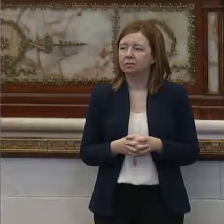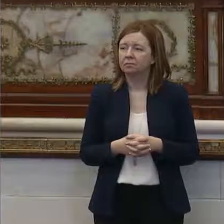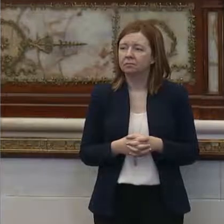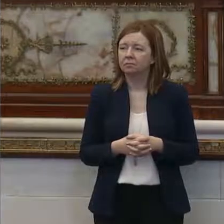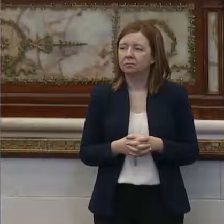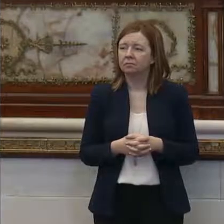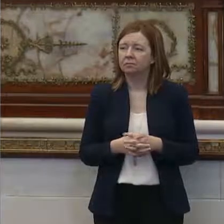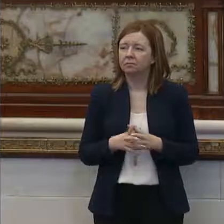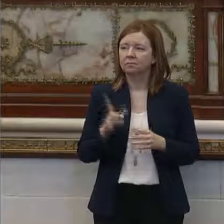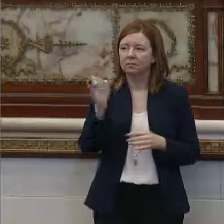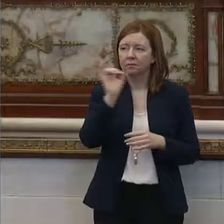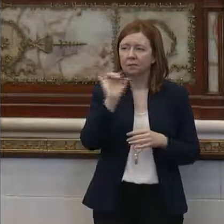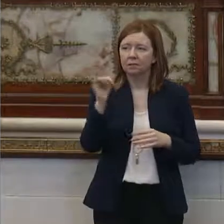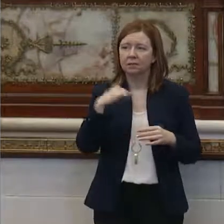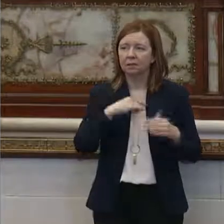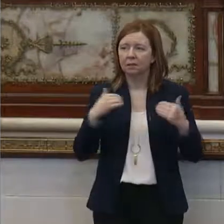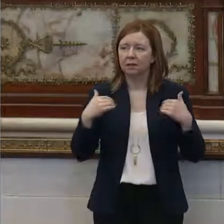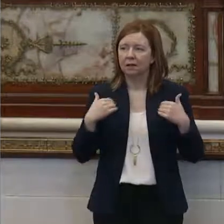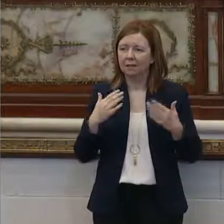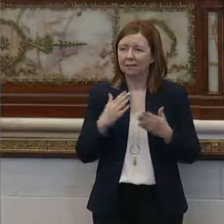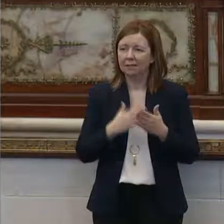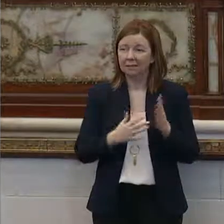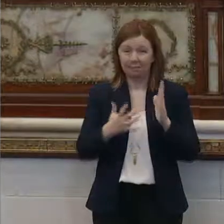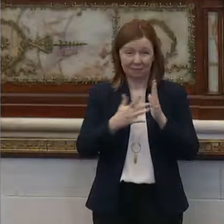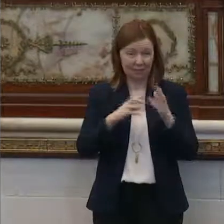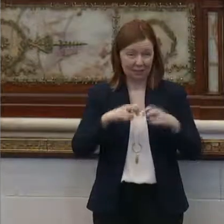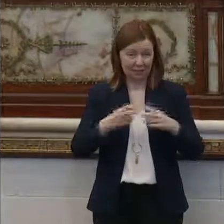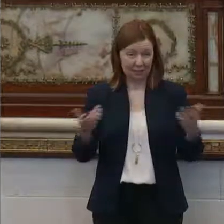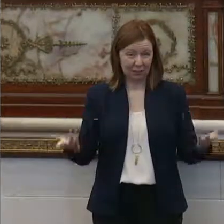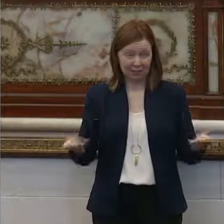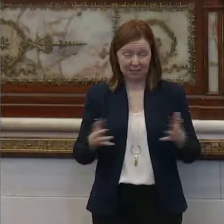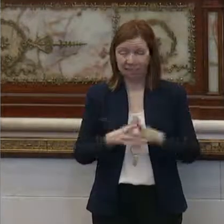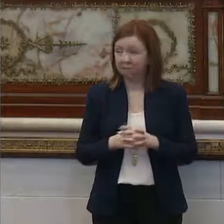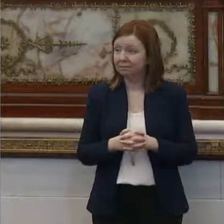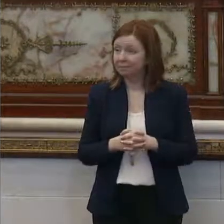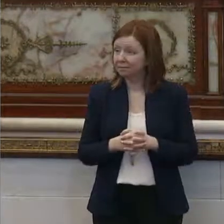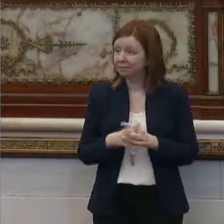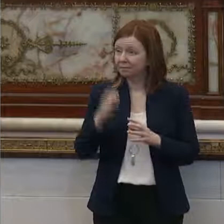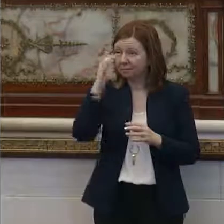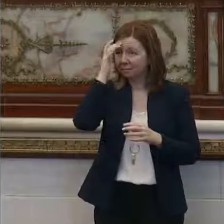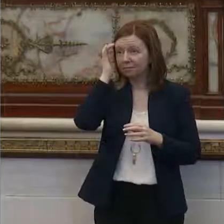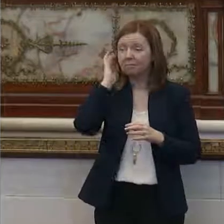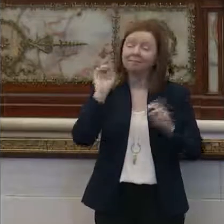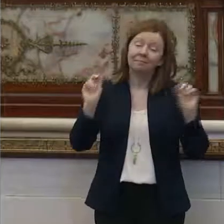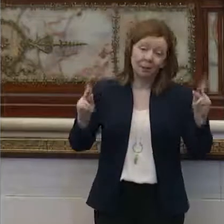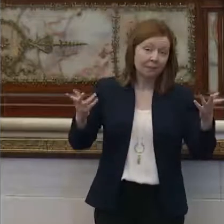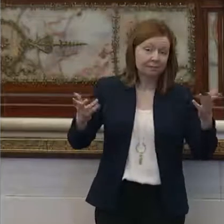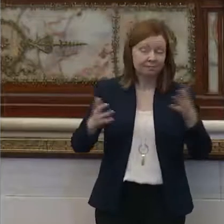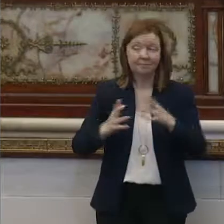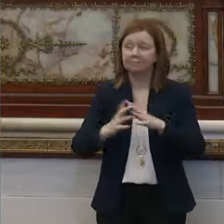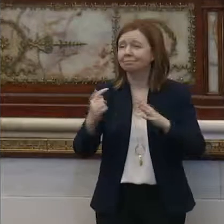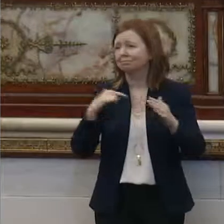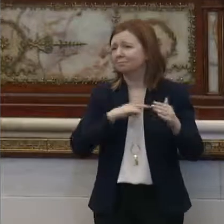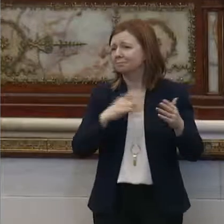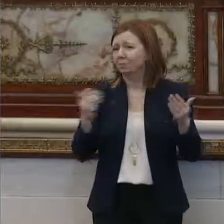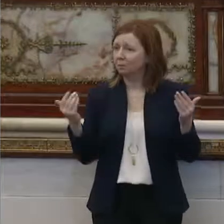It looks like we have some slight technical difficulties. Okay. You want to